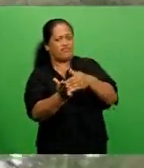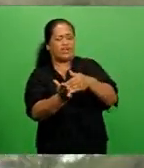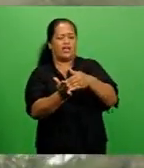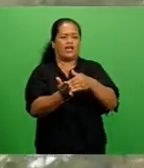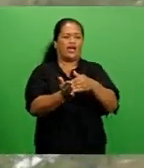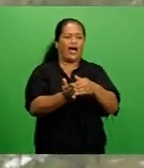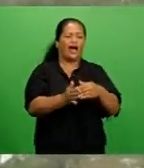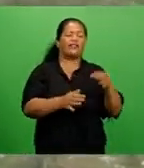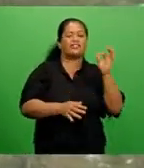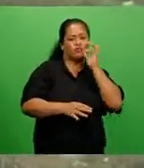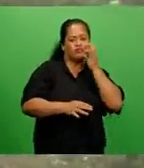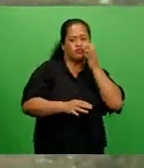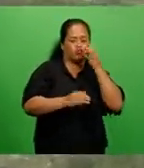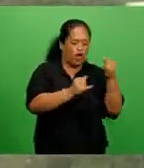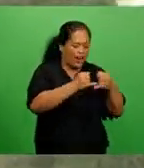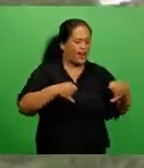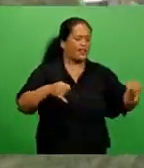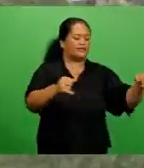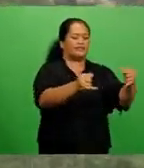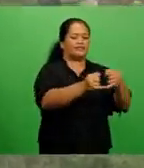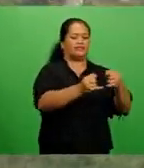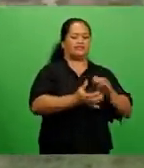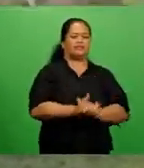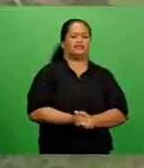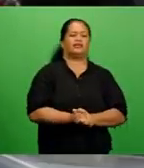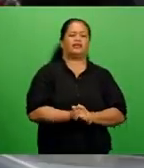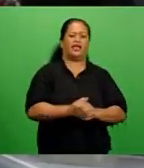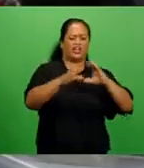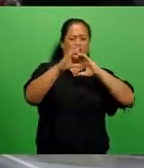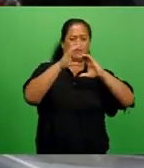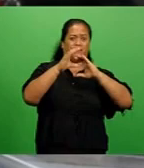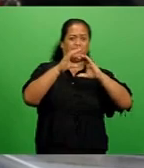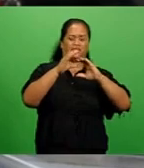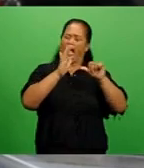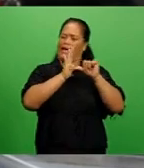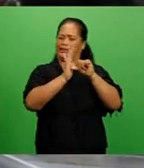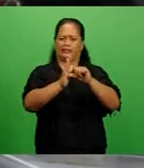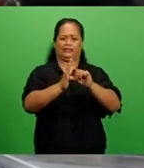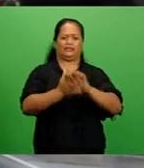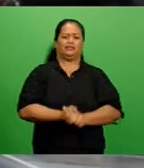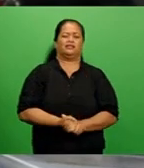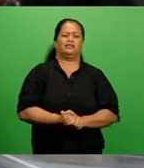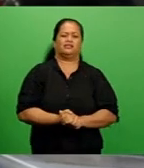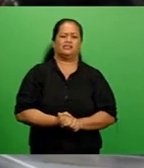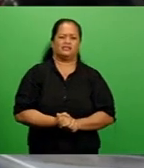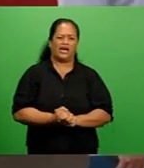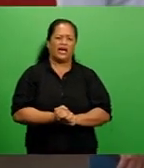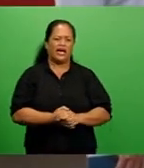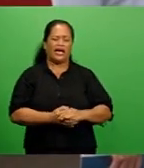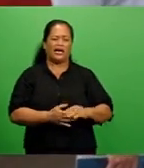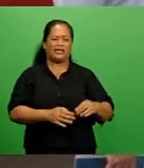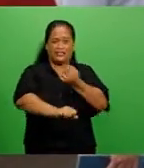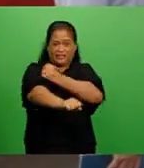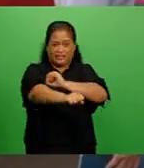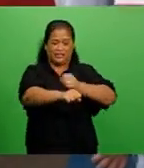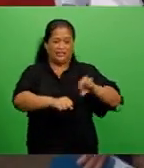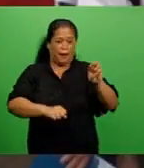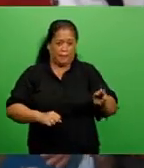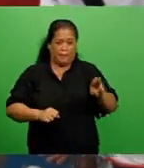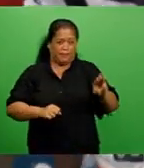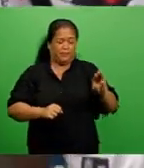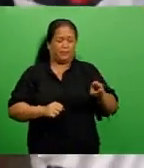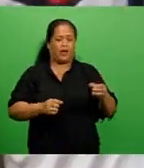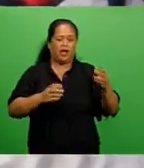can pass the information back as they all have satellite communications with me. Sea Mercy also provided relief assistance during Tropical